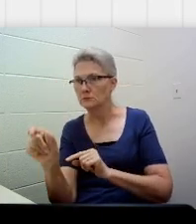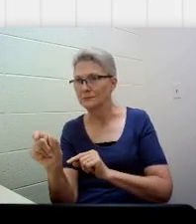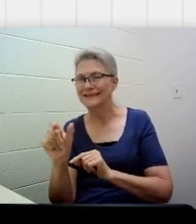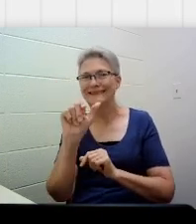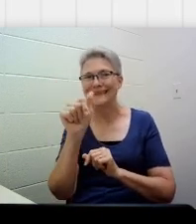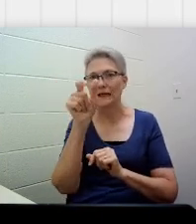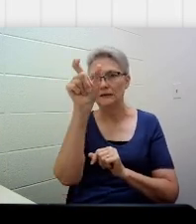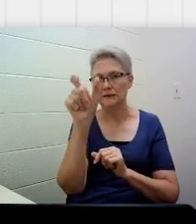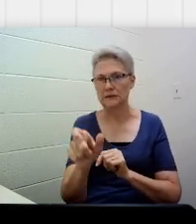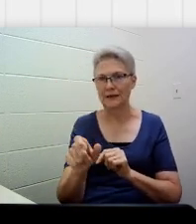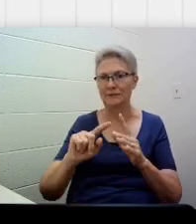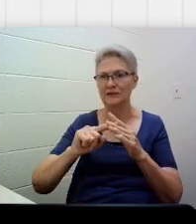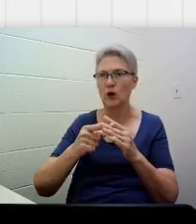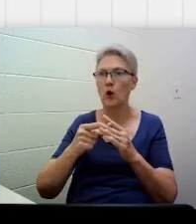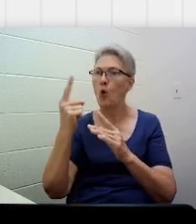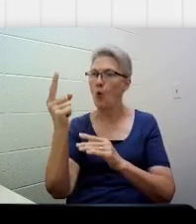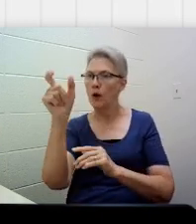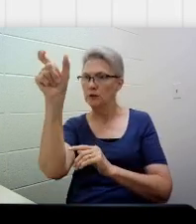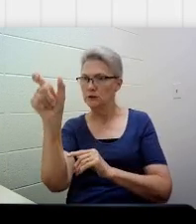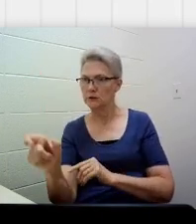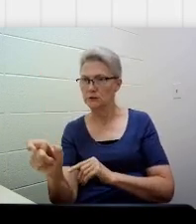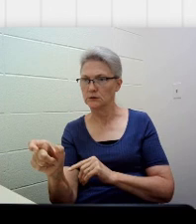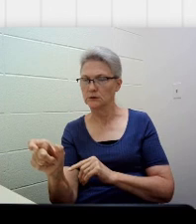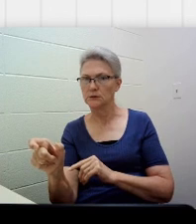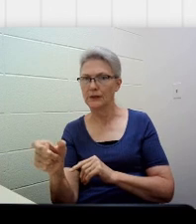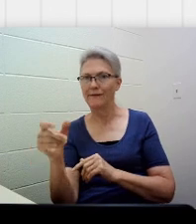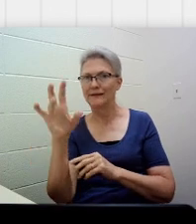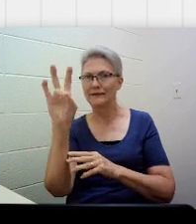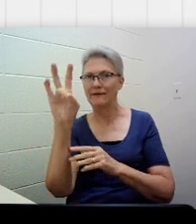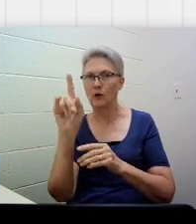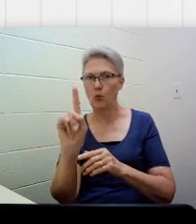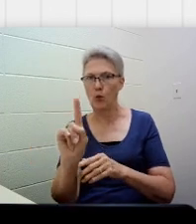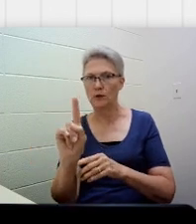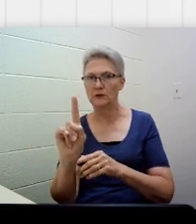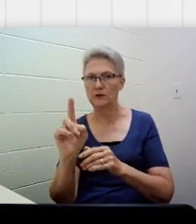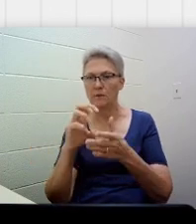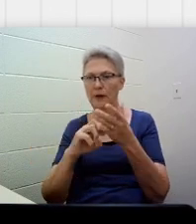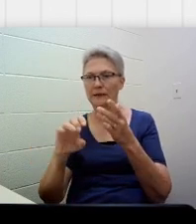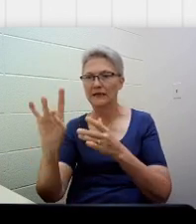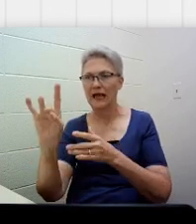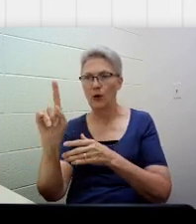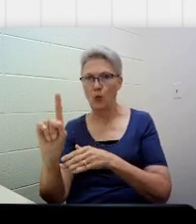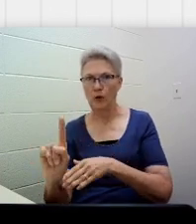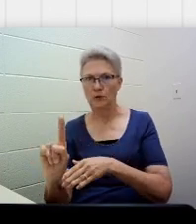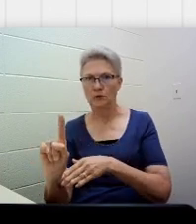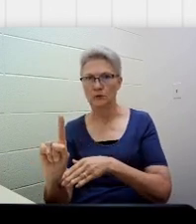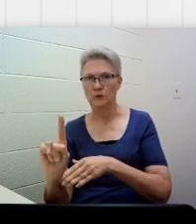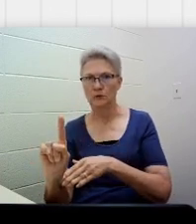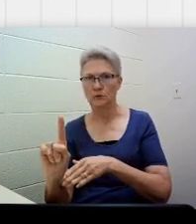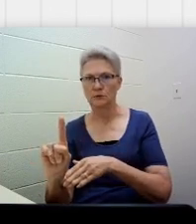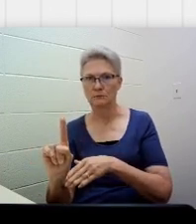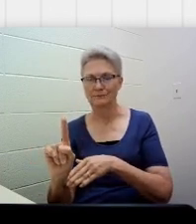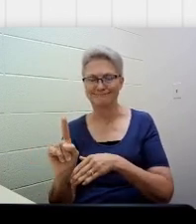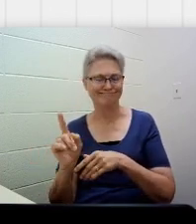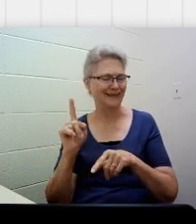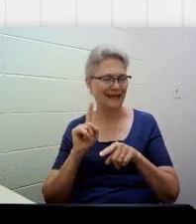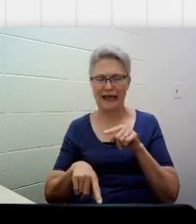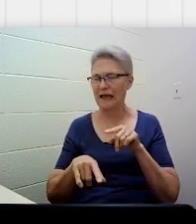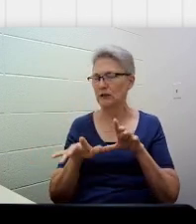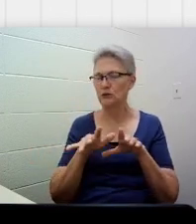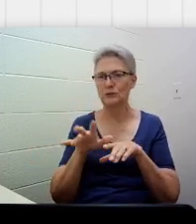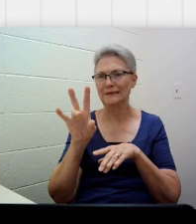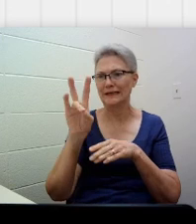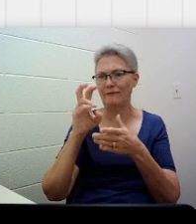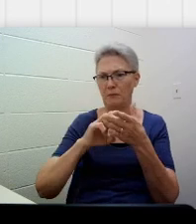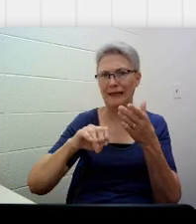I'm going to start off in the ones place value. I have 7 ones minus 8 ones. I'm not able to do